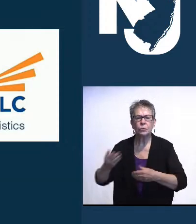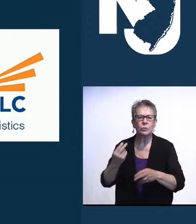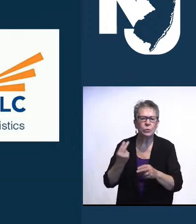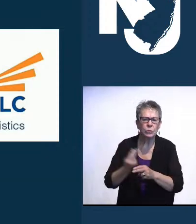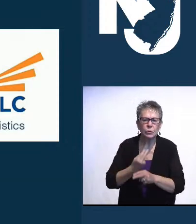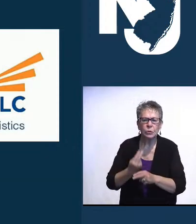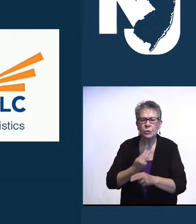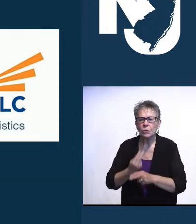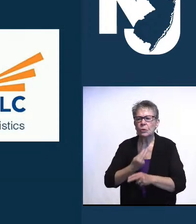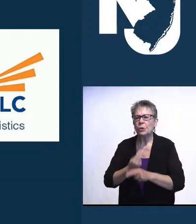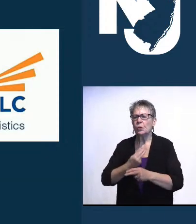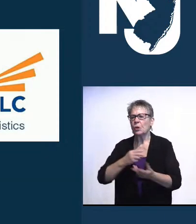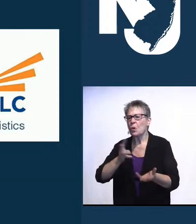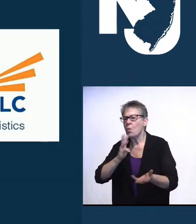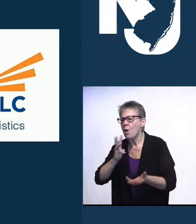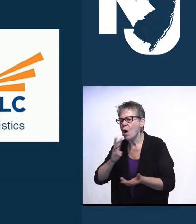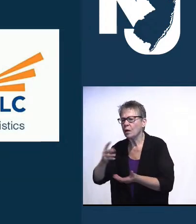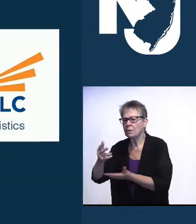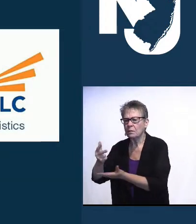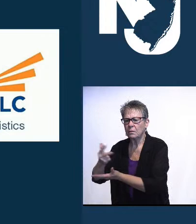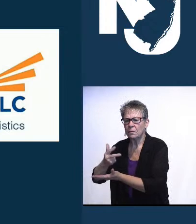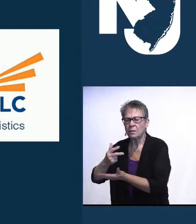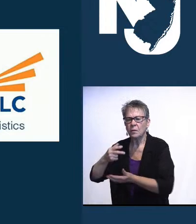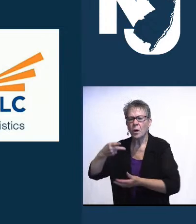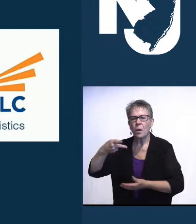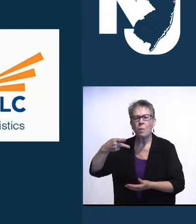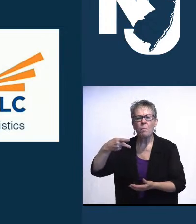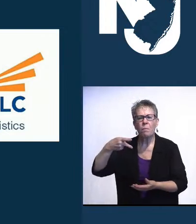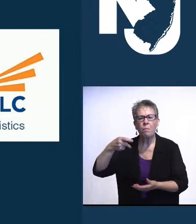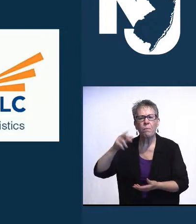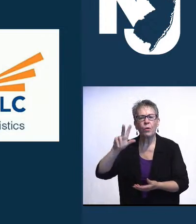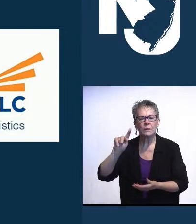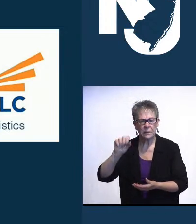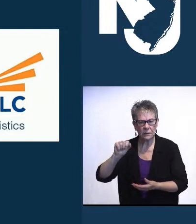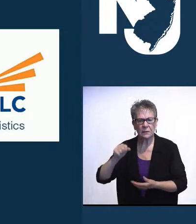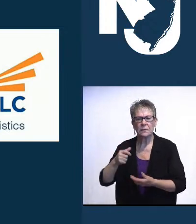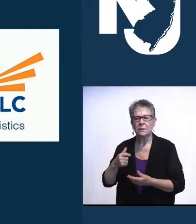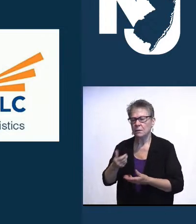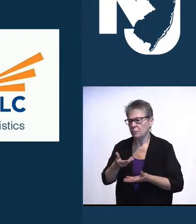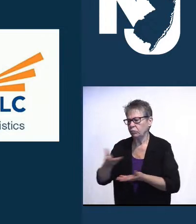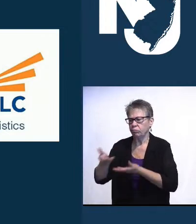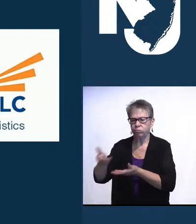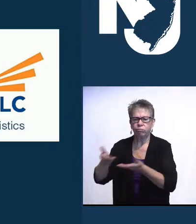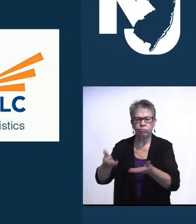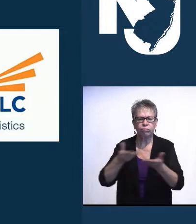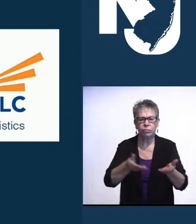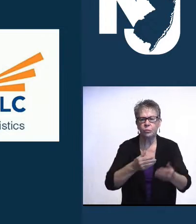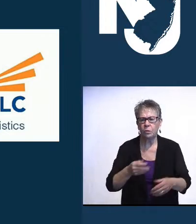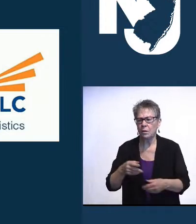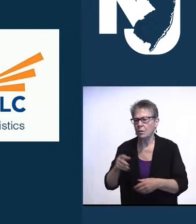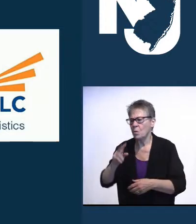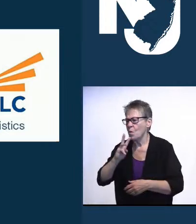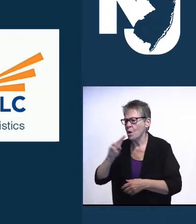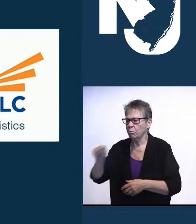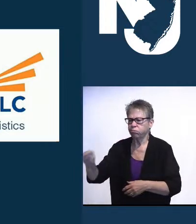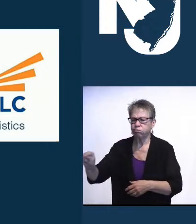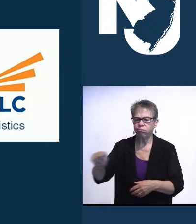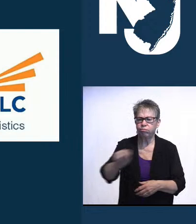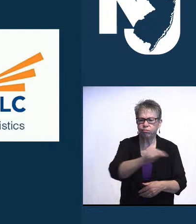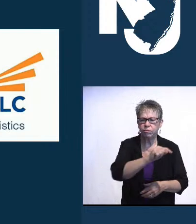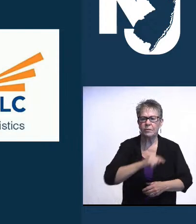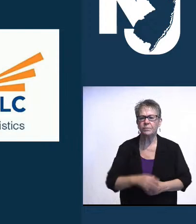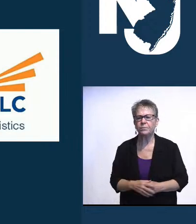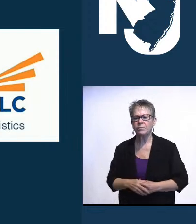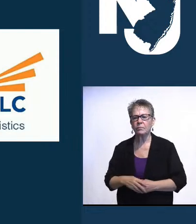business growing at a rapid pace, Alex recognized the need to make a significant addition to his team, and the Department of Labor's Return